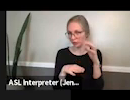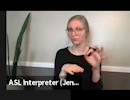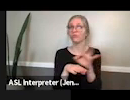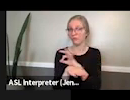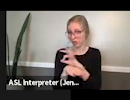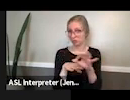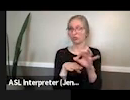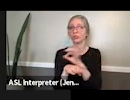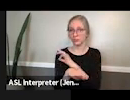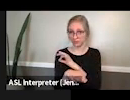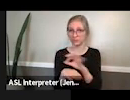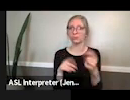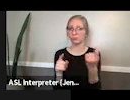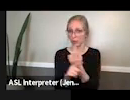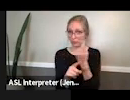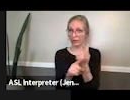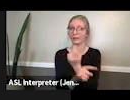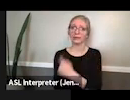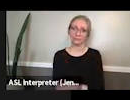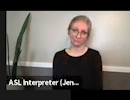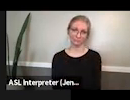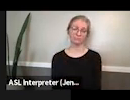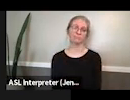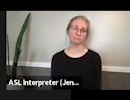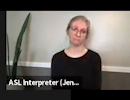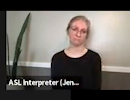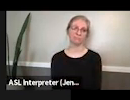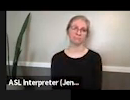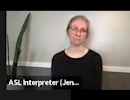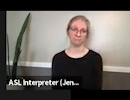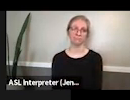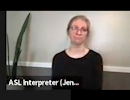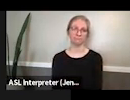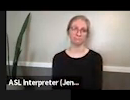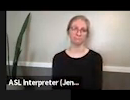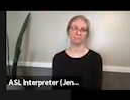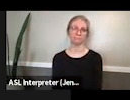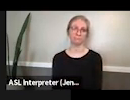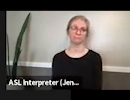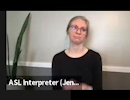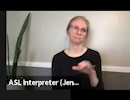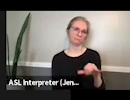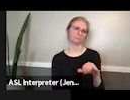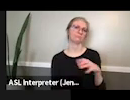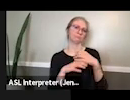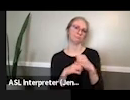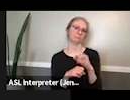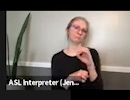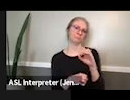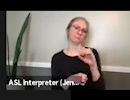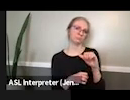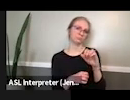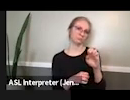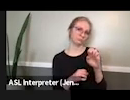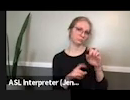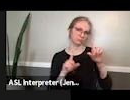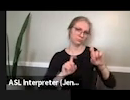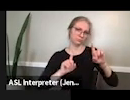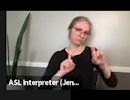functioning appropriately. All right. And so that's an OAE test.